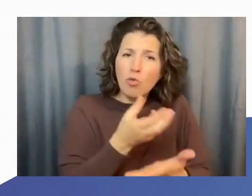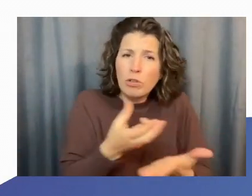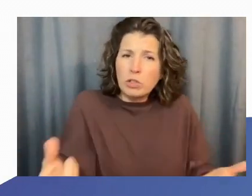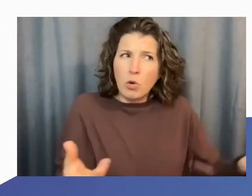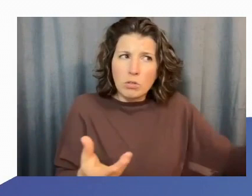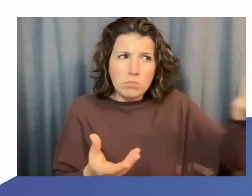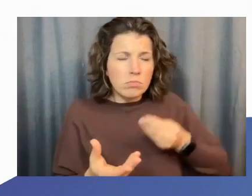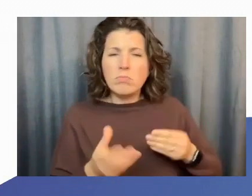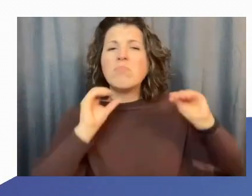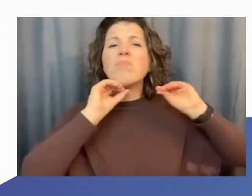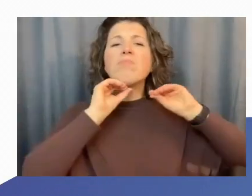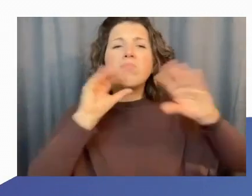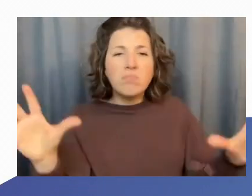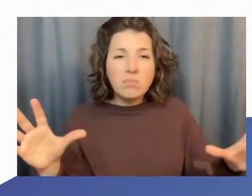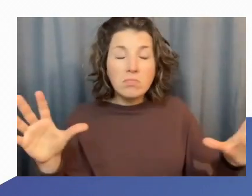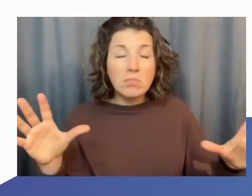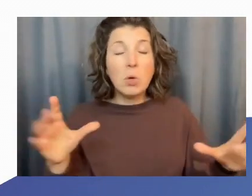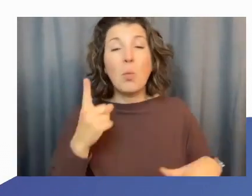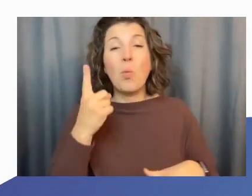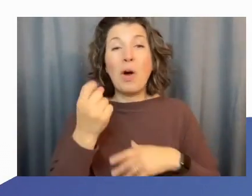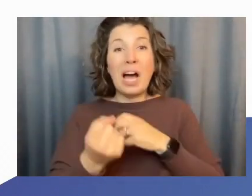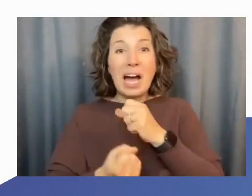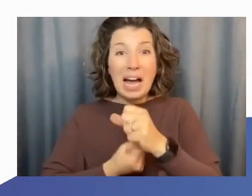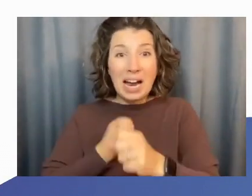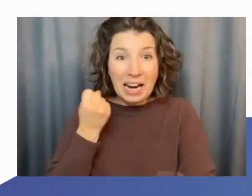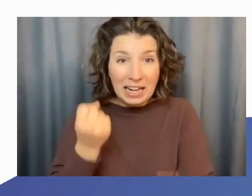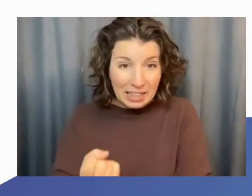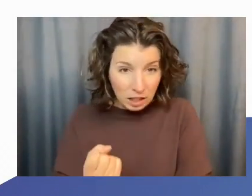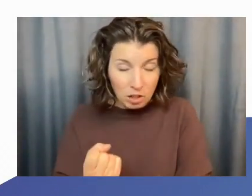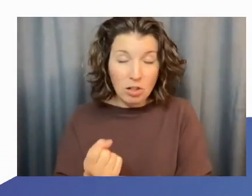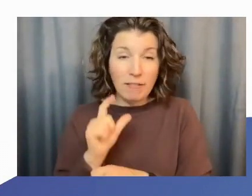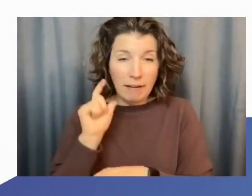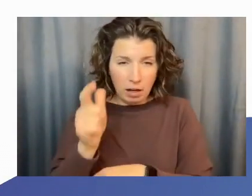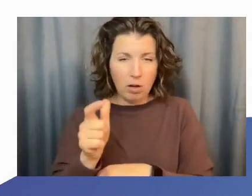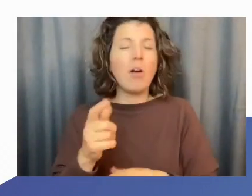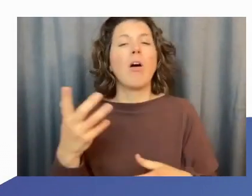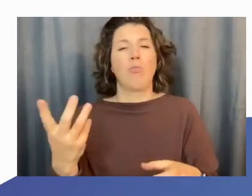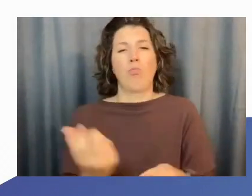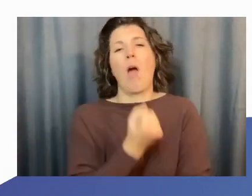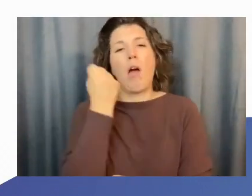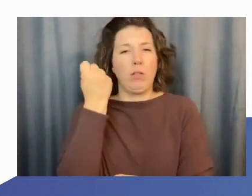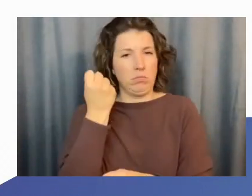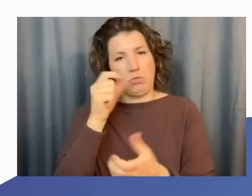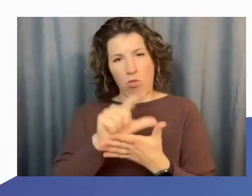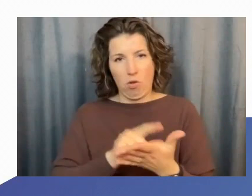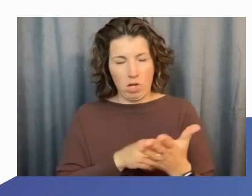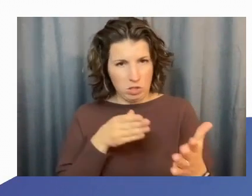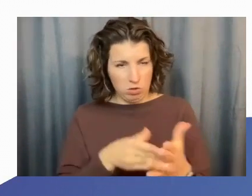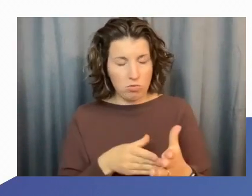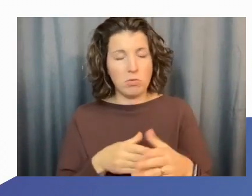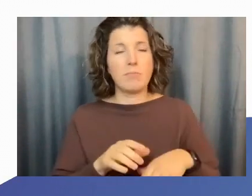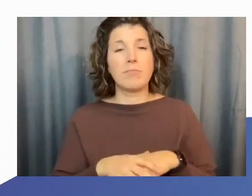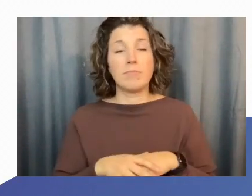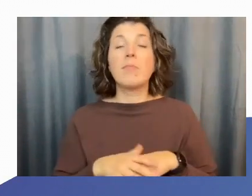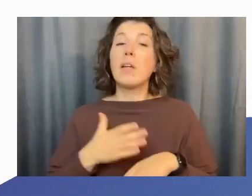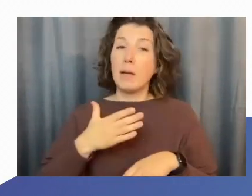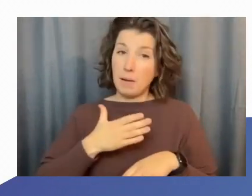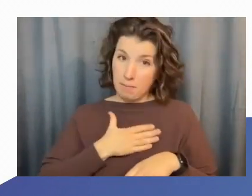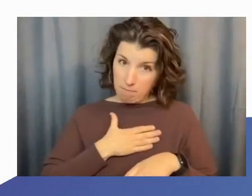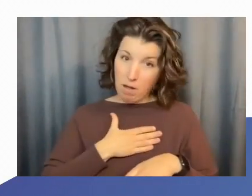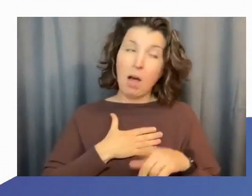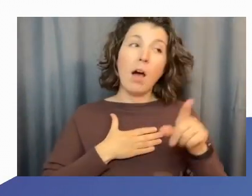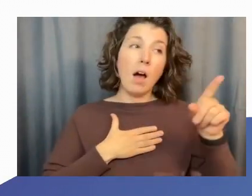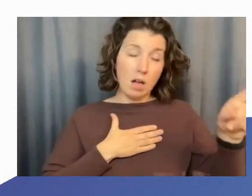took a year and I won my lawsuit as anticipated. My insurance was obligated to pay for my therapy